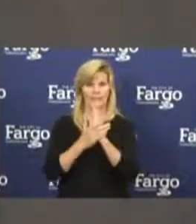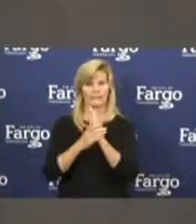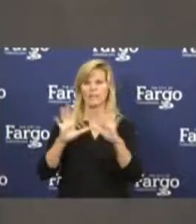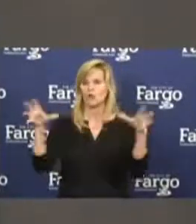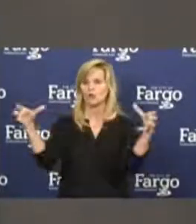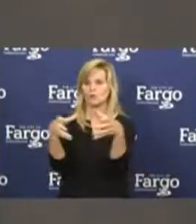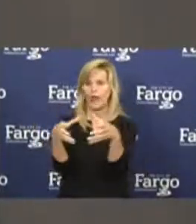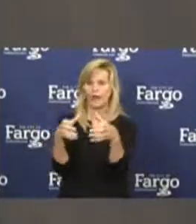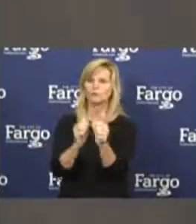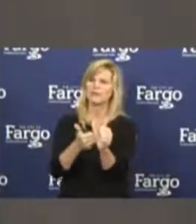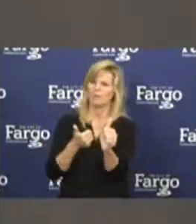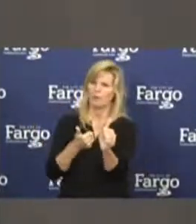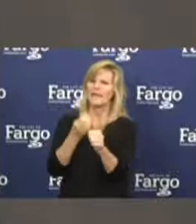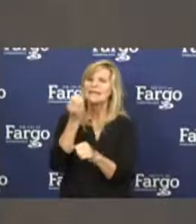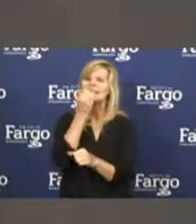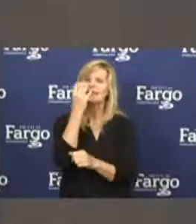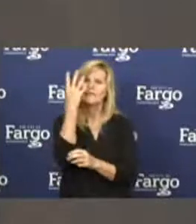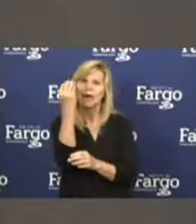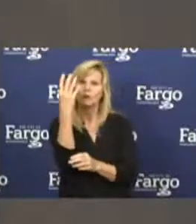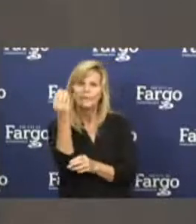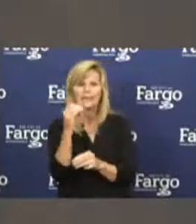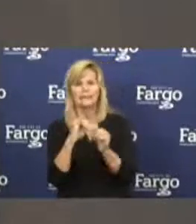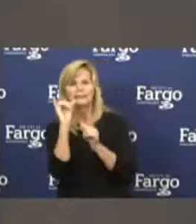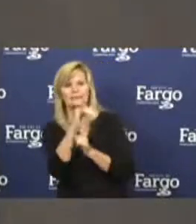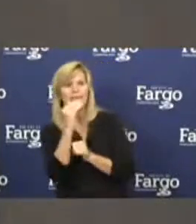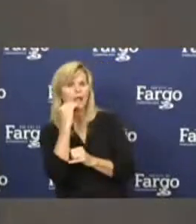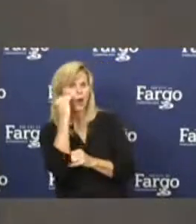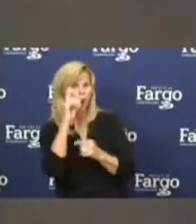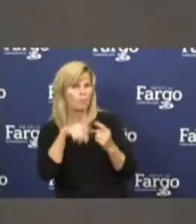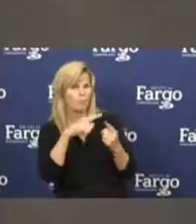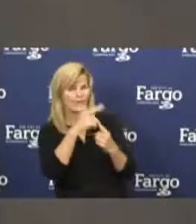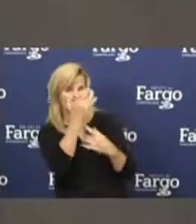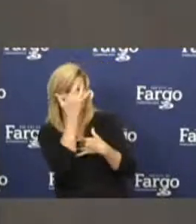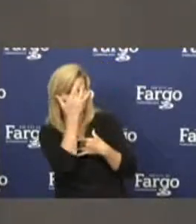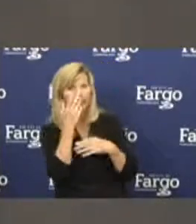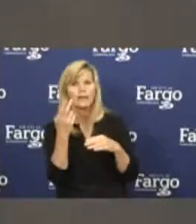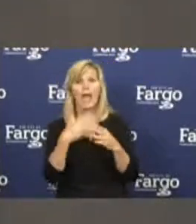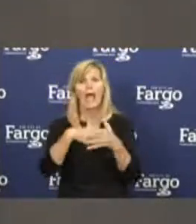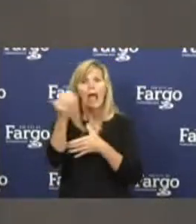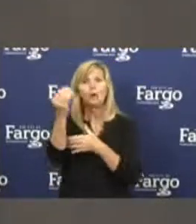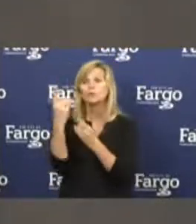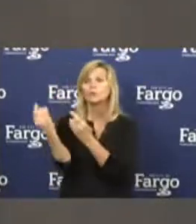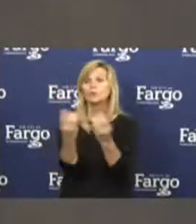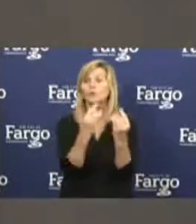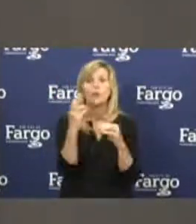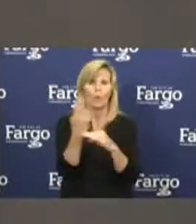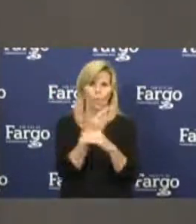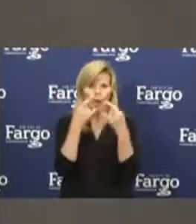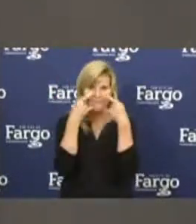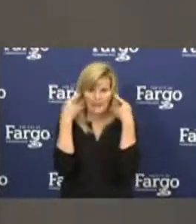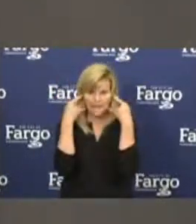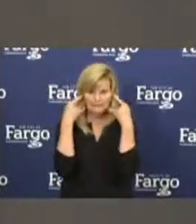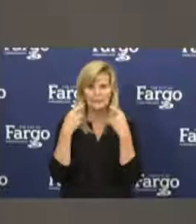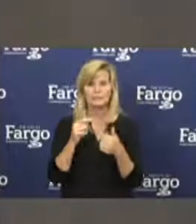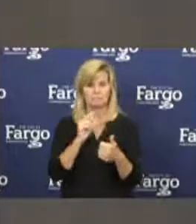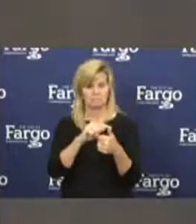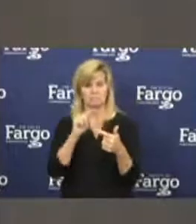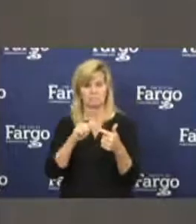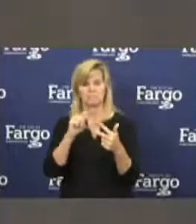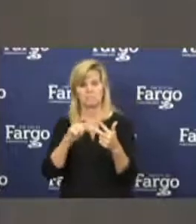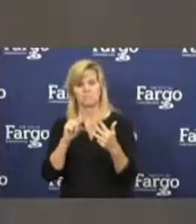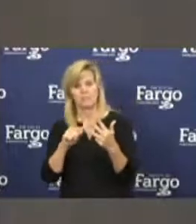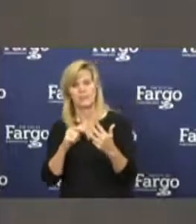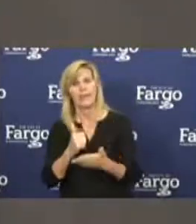being outdoors, staying home when you're sick, and wearing a face mask in public. Each of these strategies provides a layer